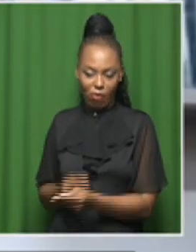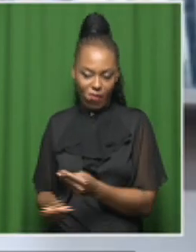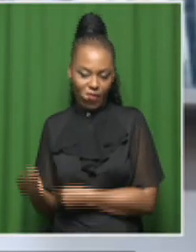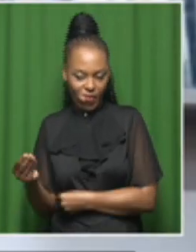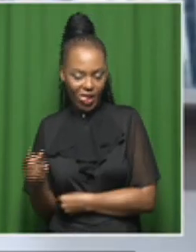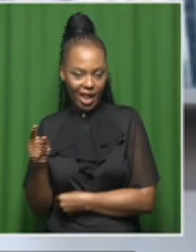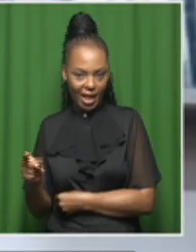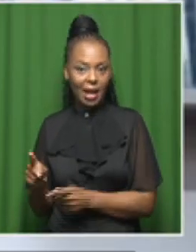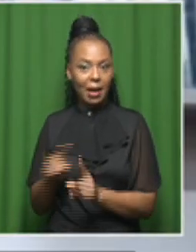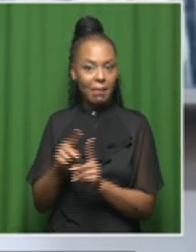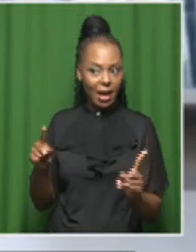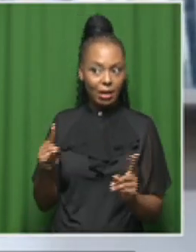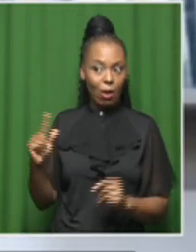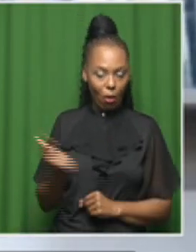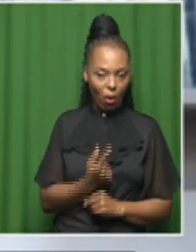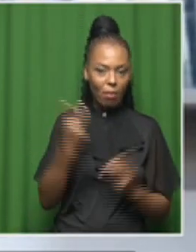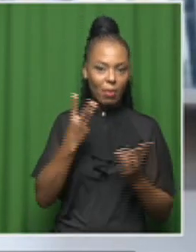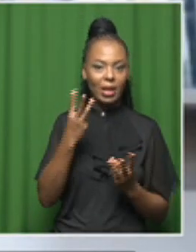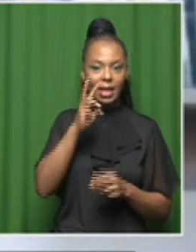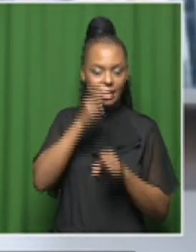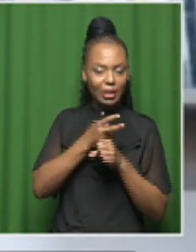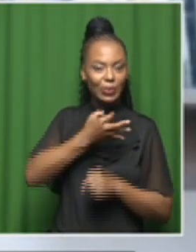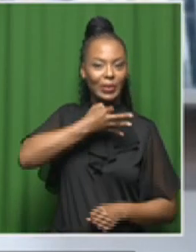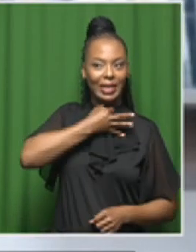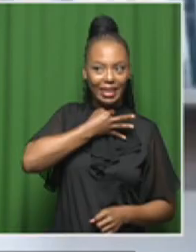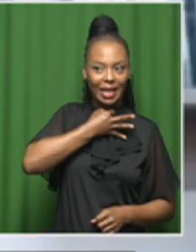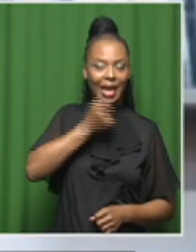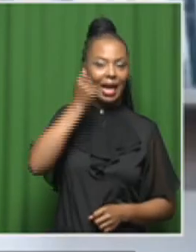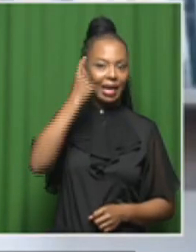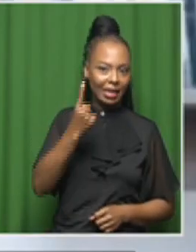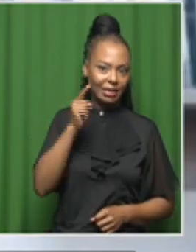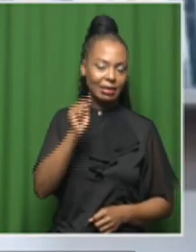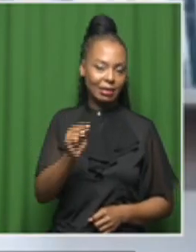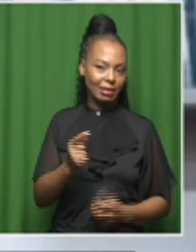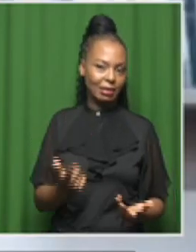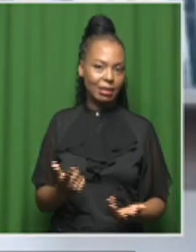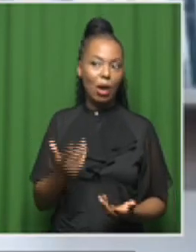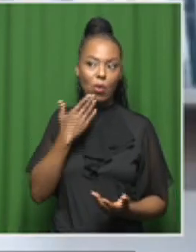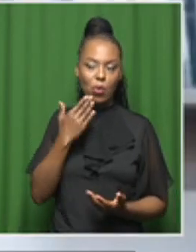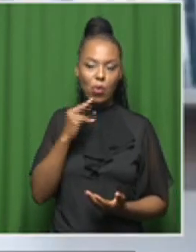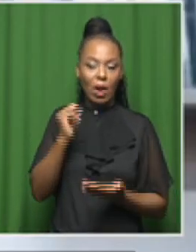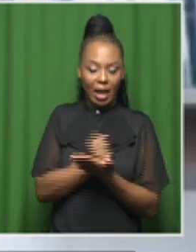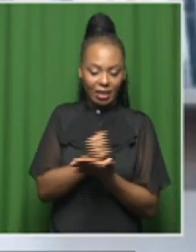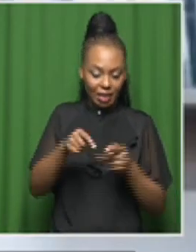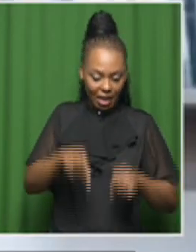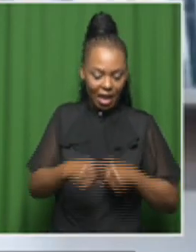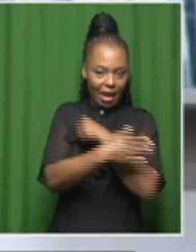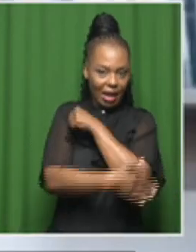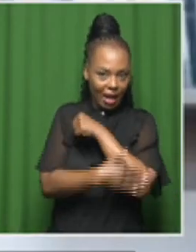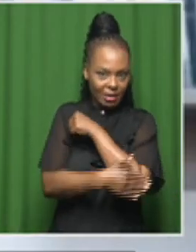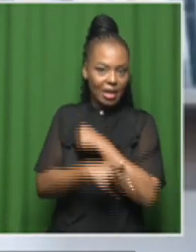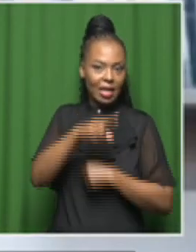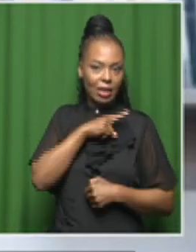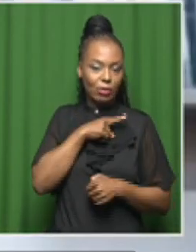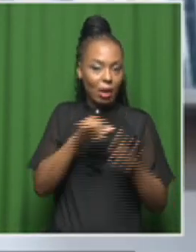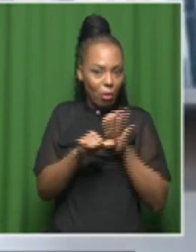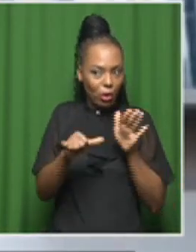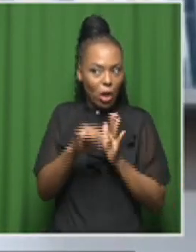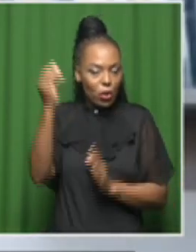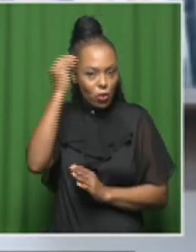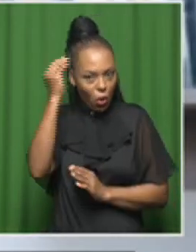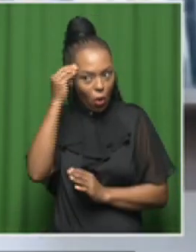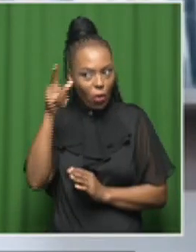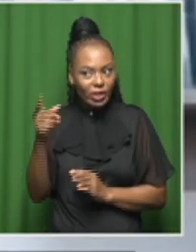is the risk profile of the NPO sector that are registered in the country. Hence, it is important for us to know